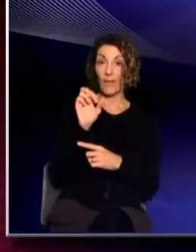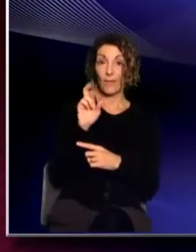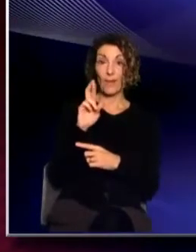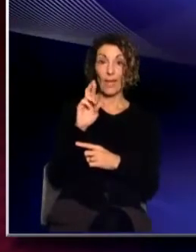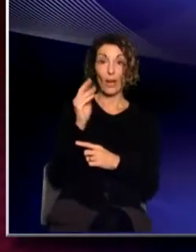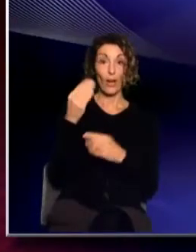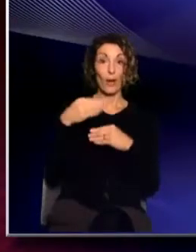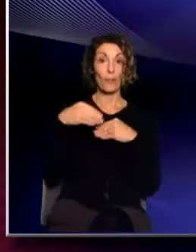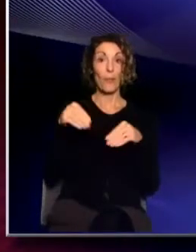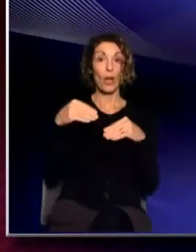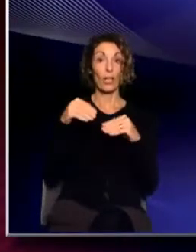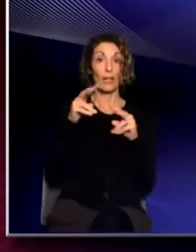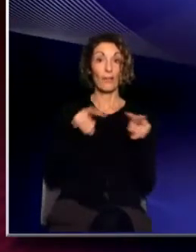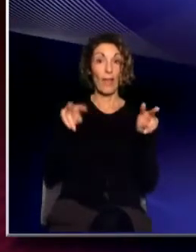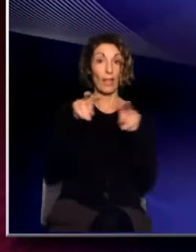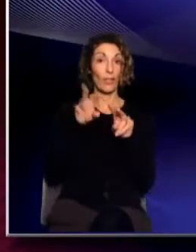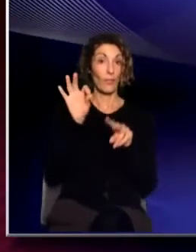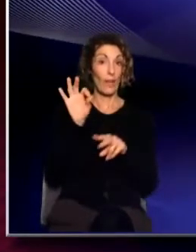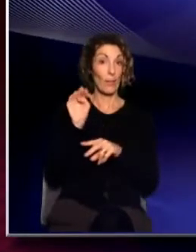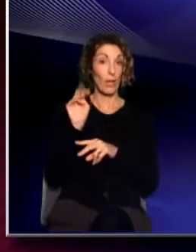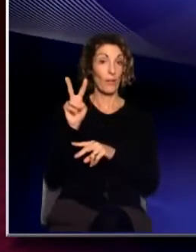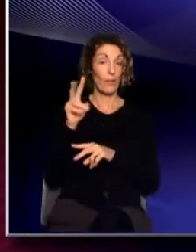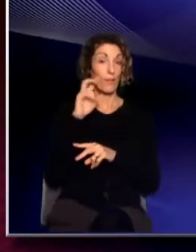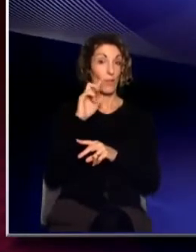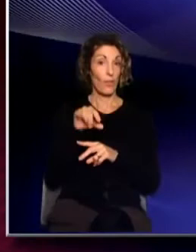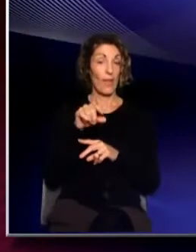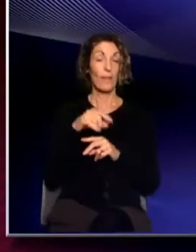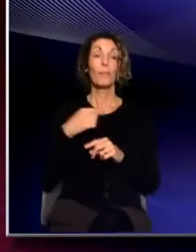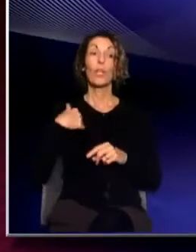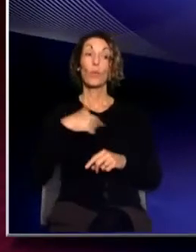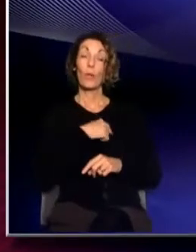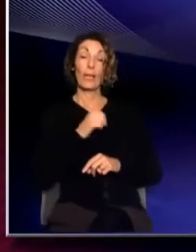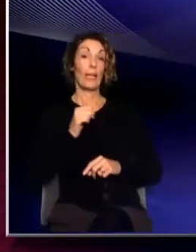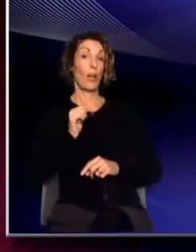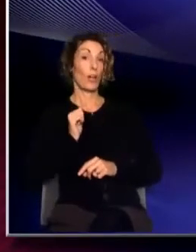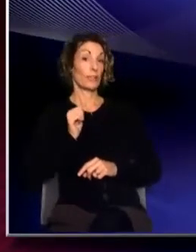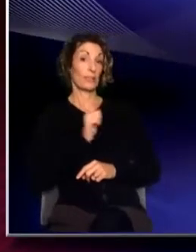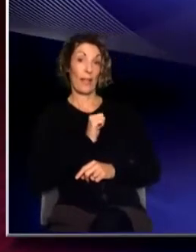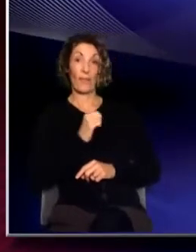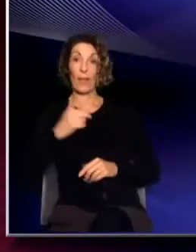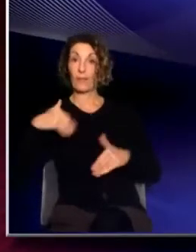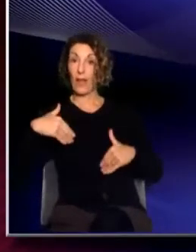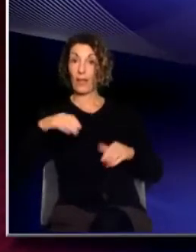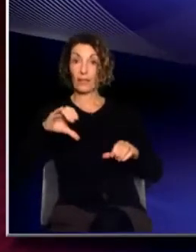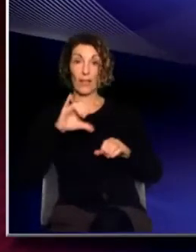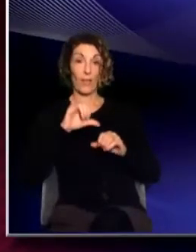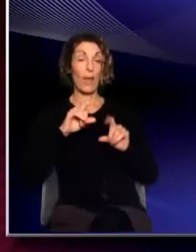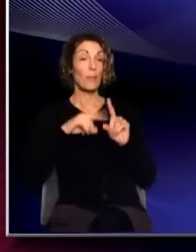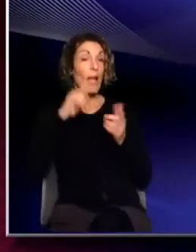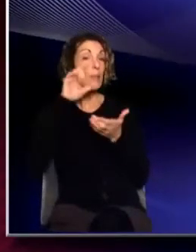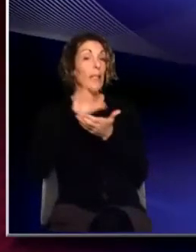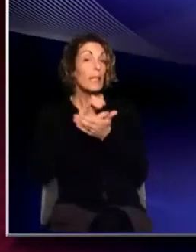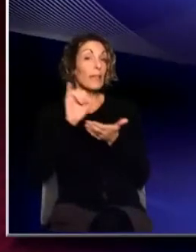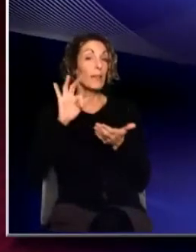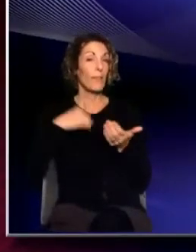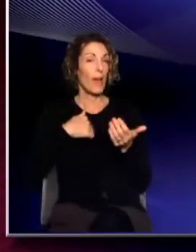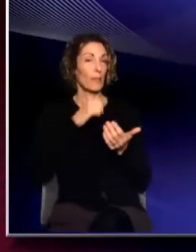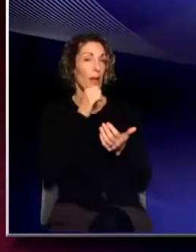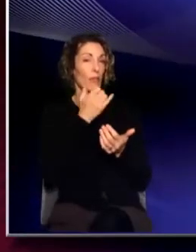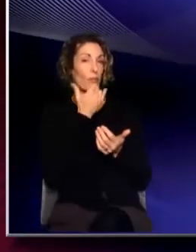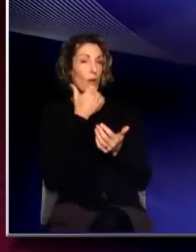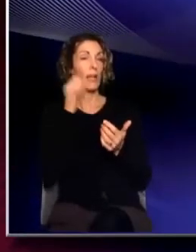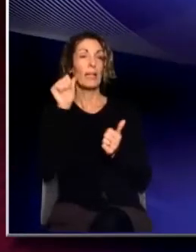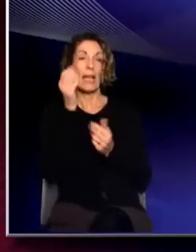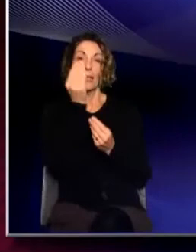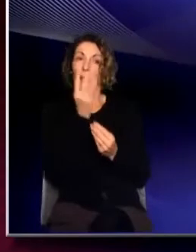easements? We haven't personally, but I believe, if I'm not mistaken, and I can get information back to the board, I believe